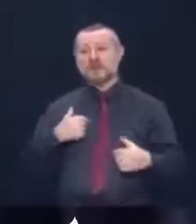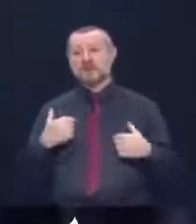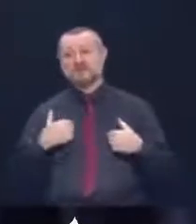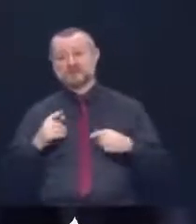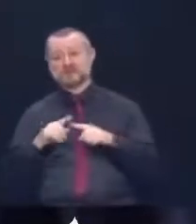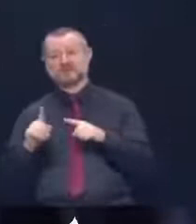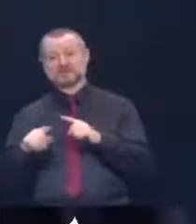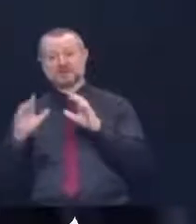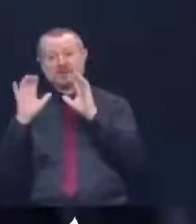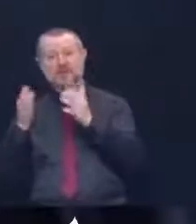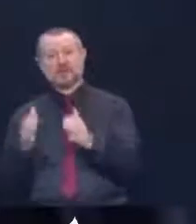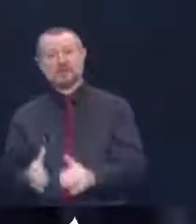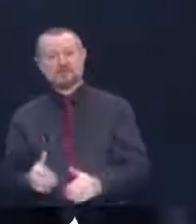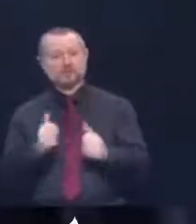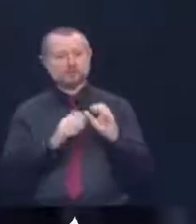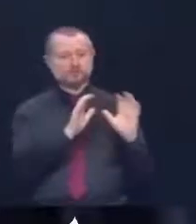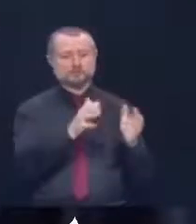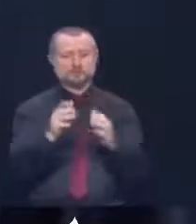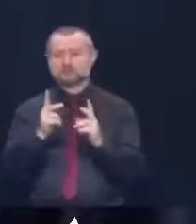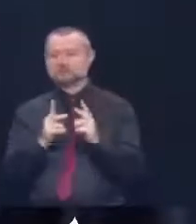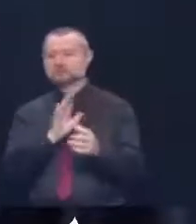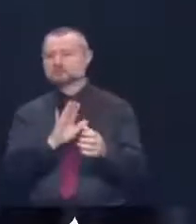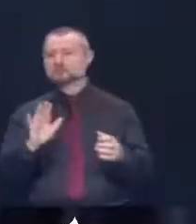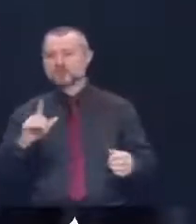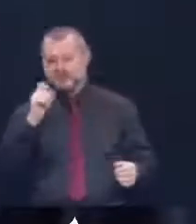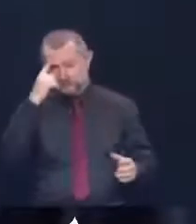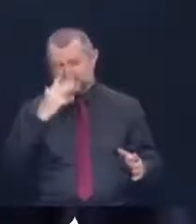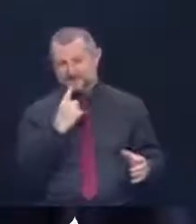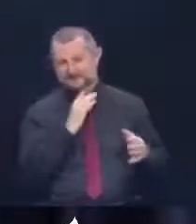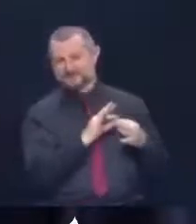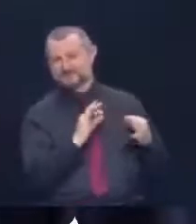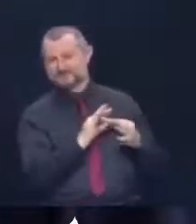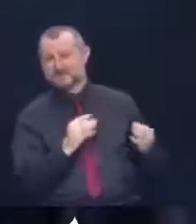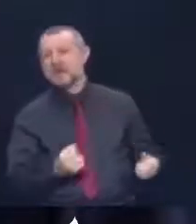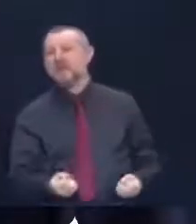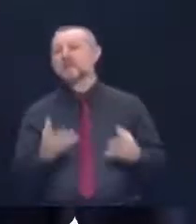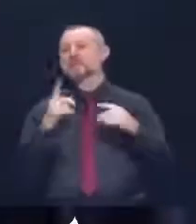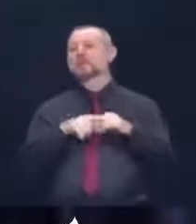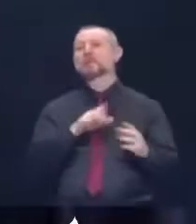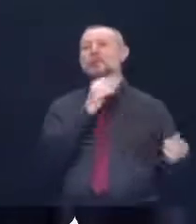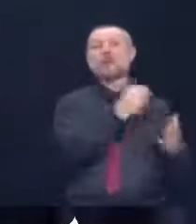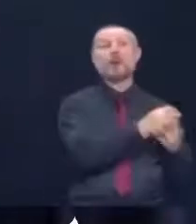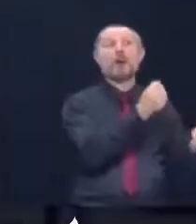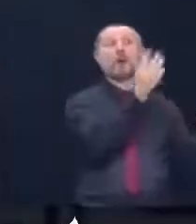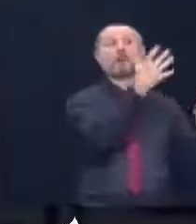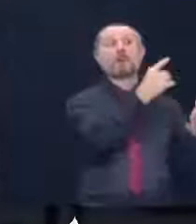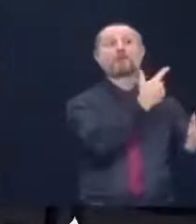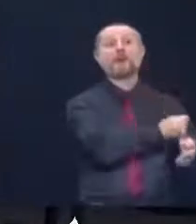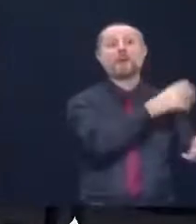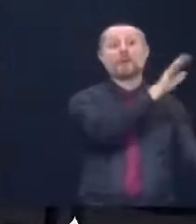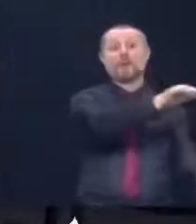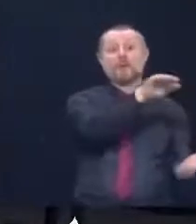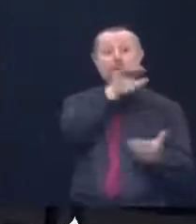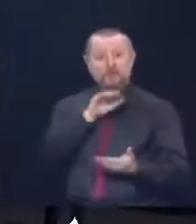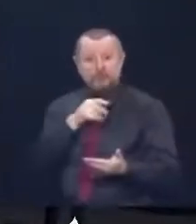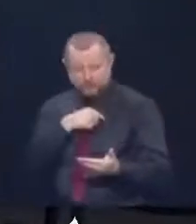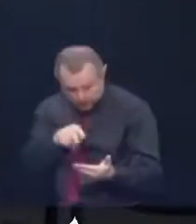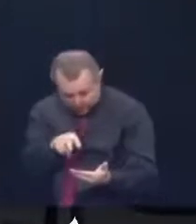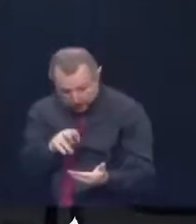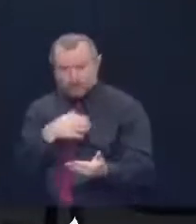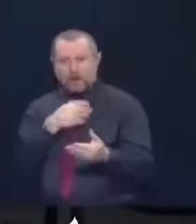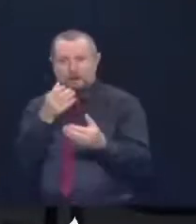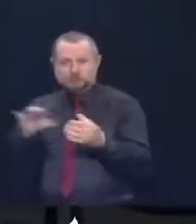right, based in those categories. But as the governor said, it's going to come down to how much vaccine we get and when. Pharmacies have been a